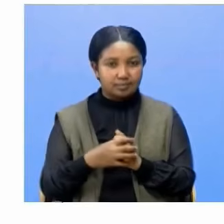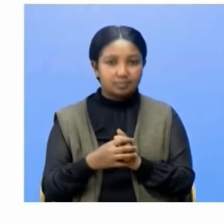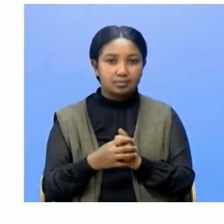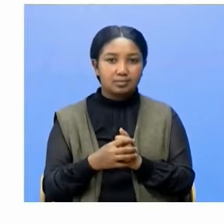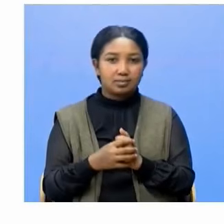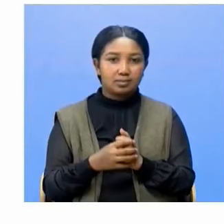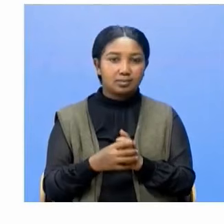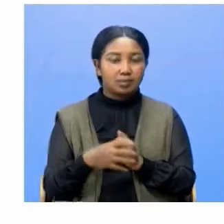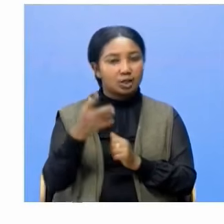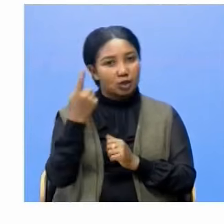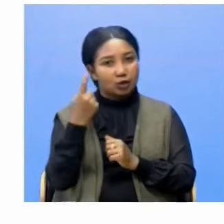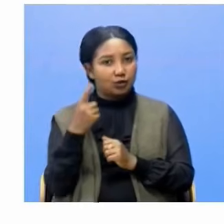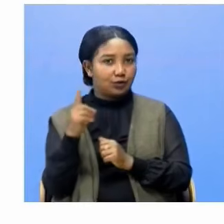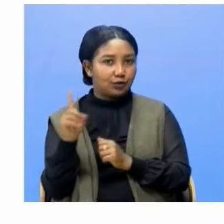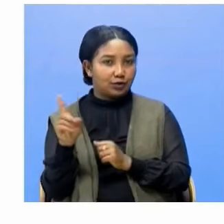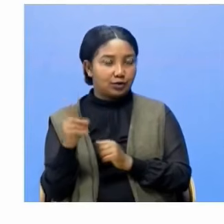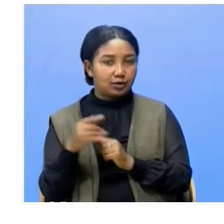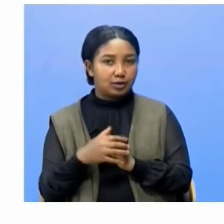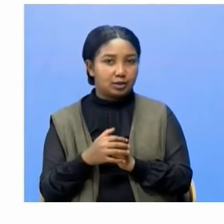for